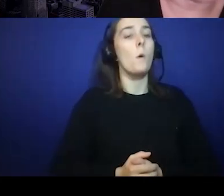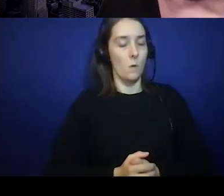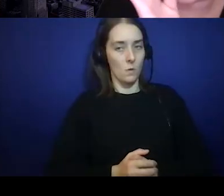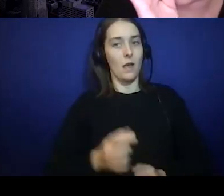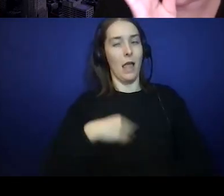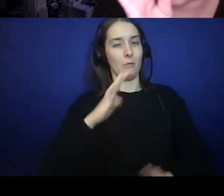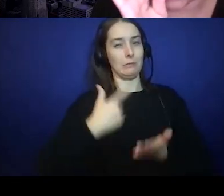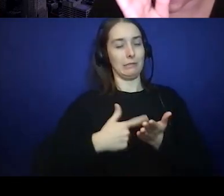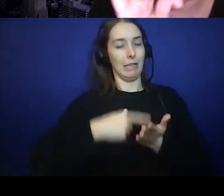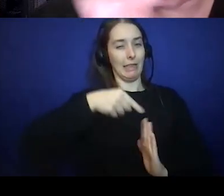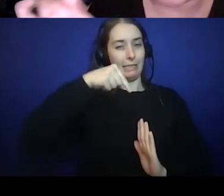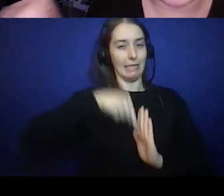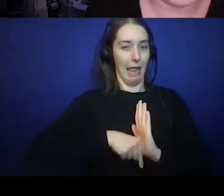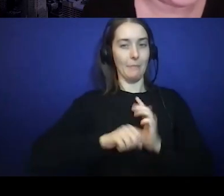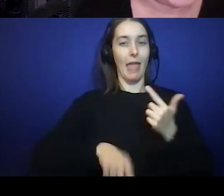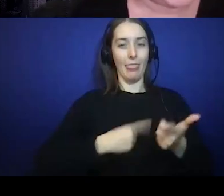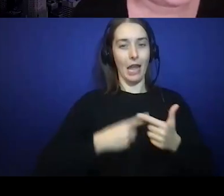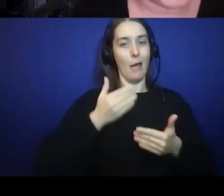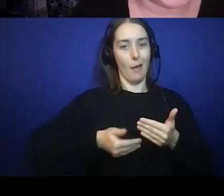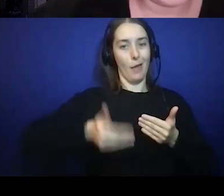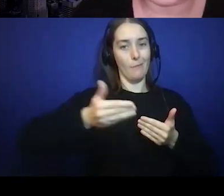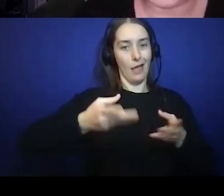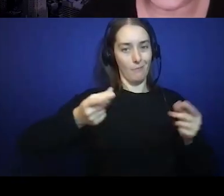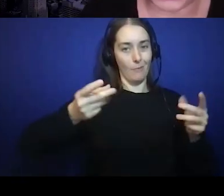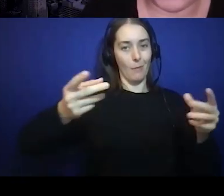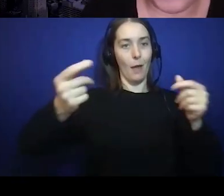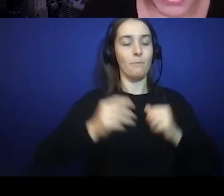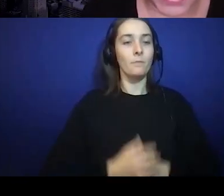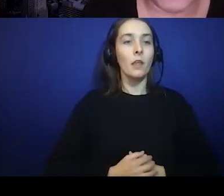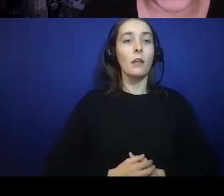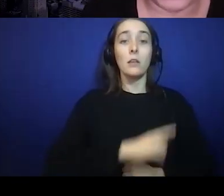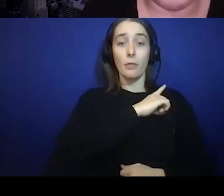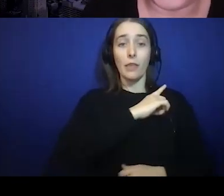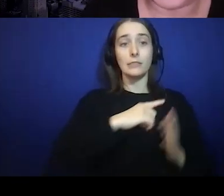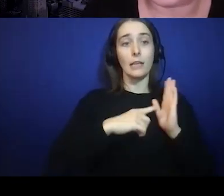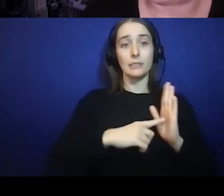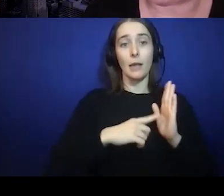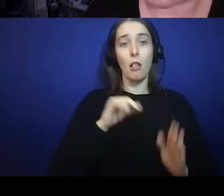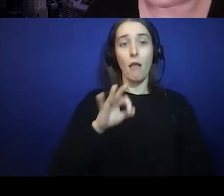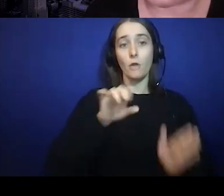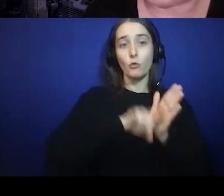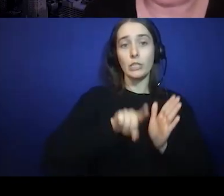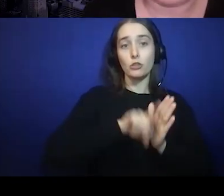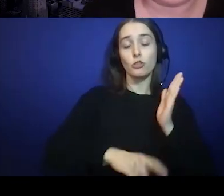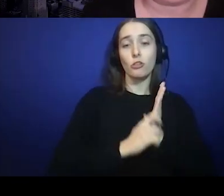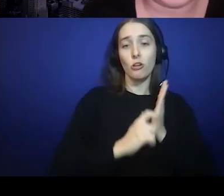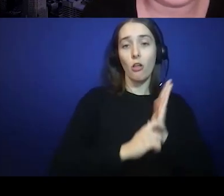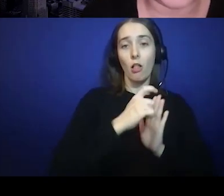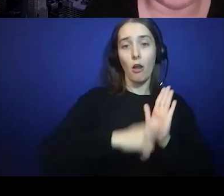one in depth and then go quickly. So this is an example of a research journal